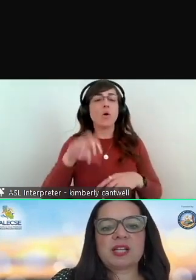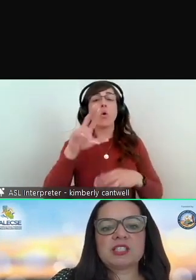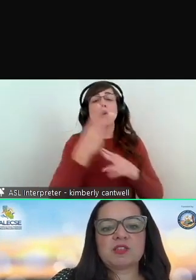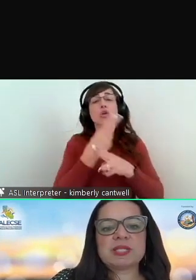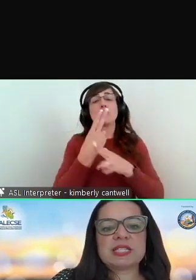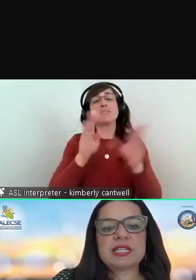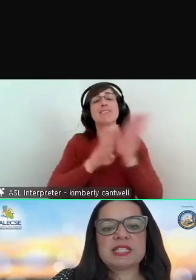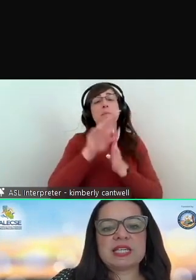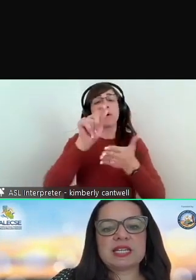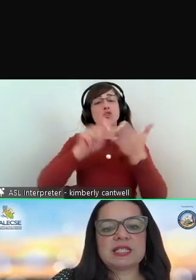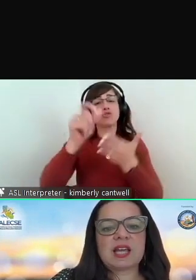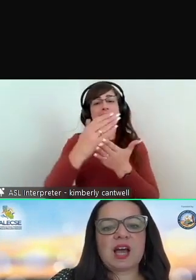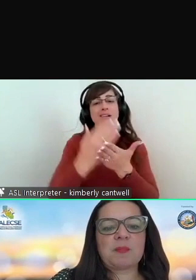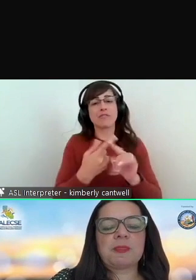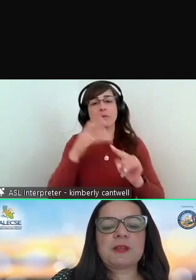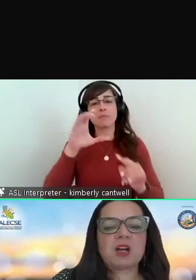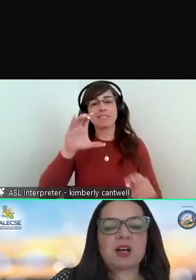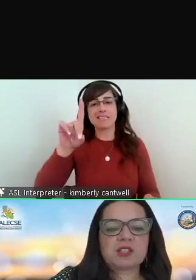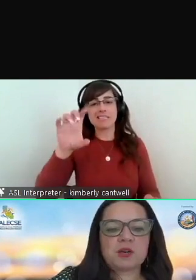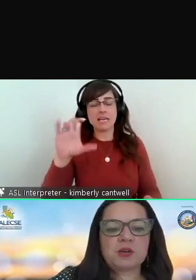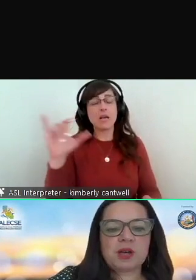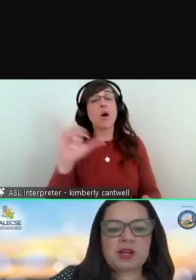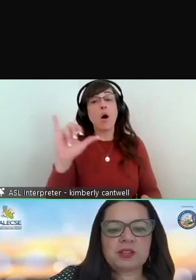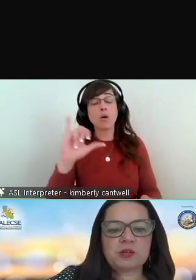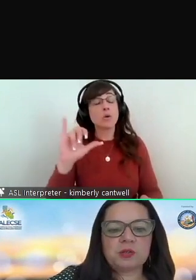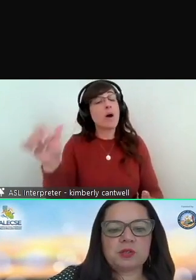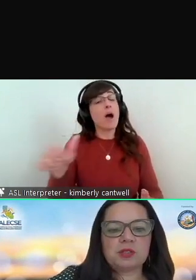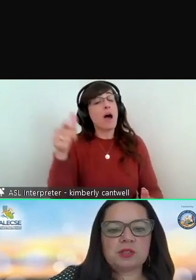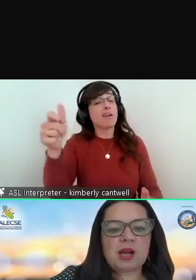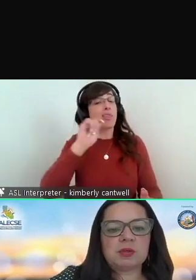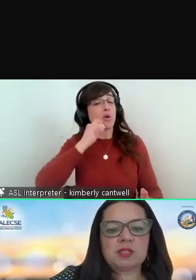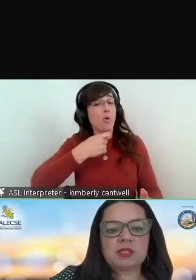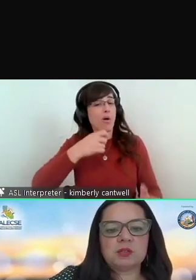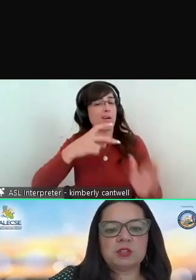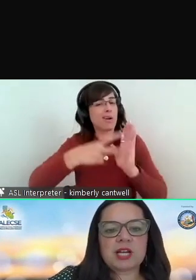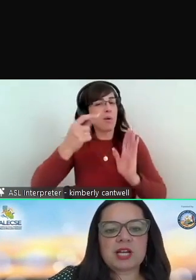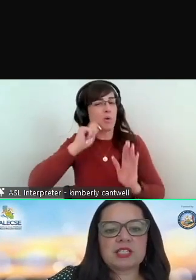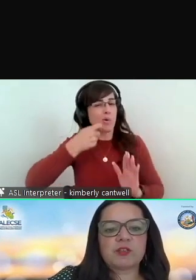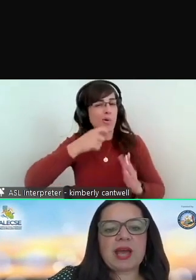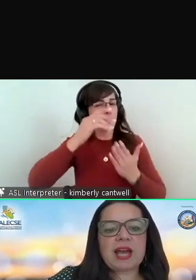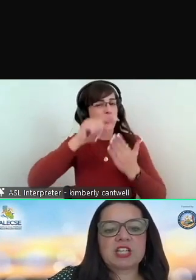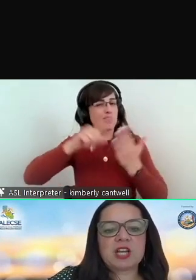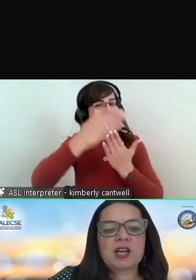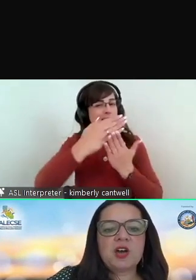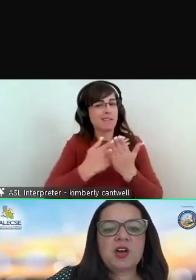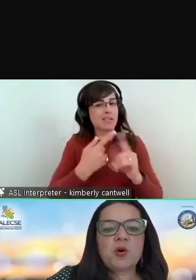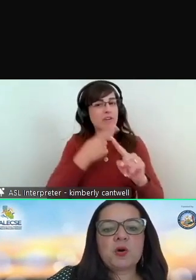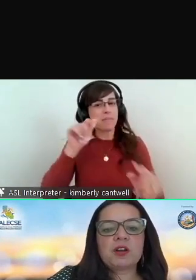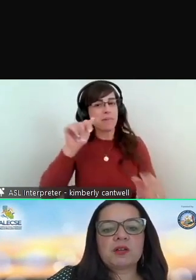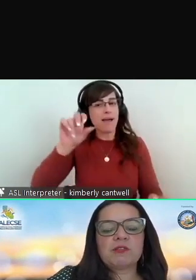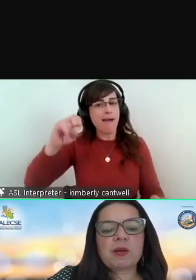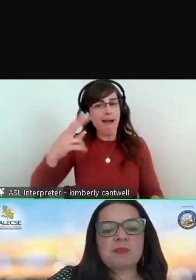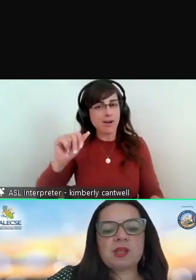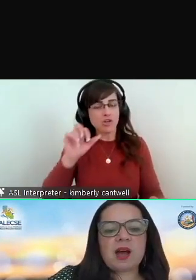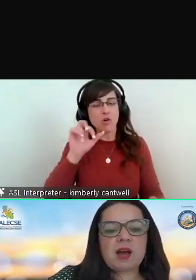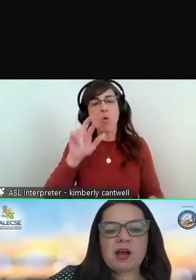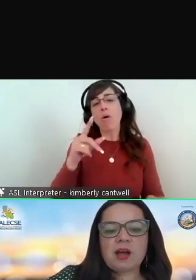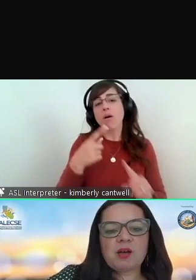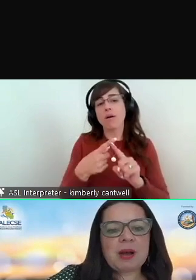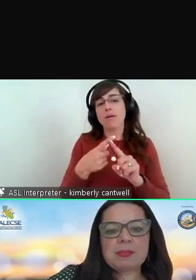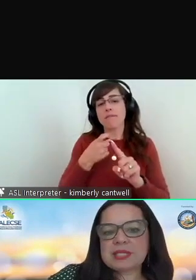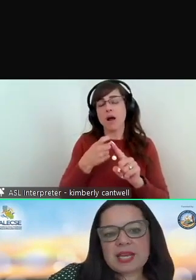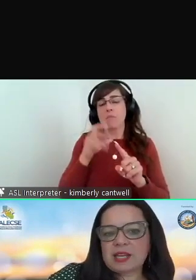developmental checklist from CDC's. There's also another couple little cool checklists from ASHA or from